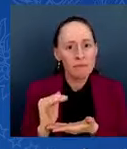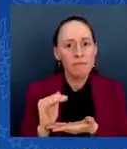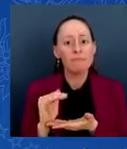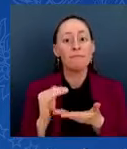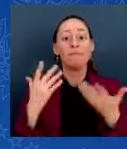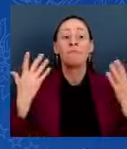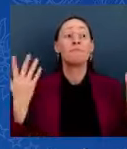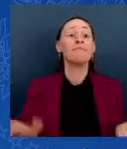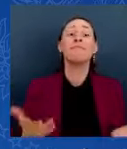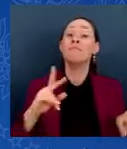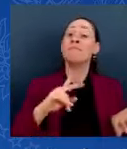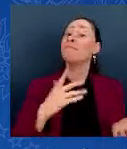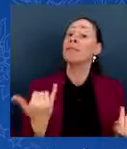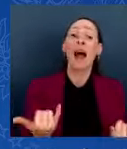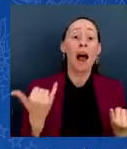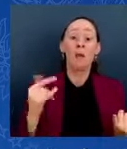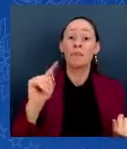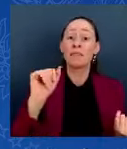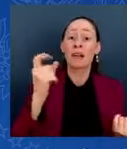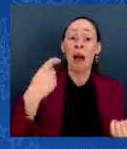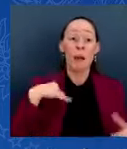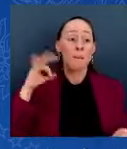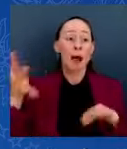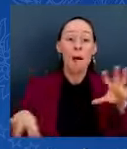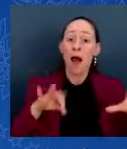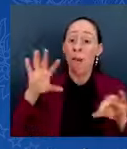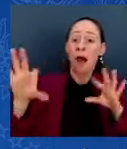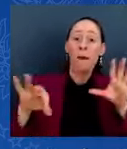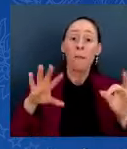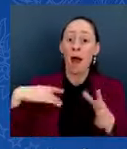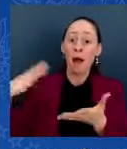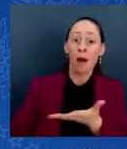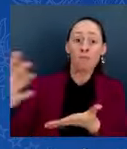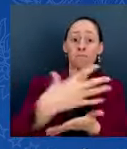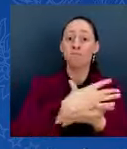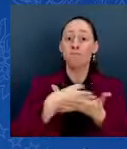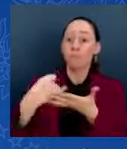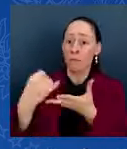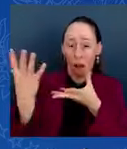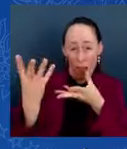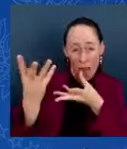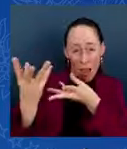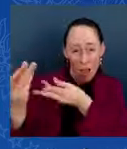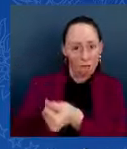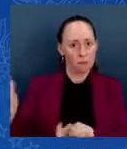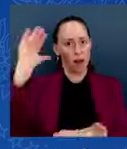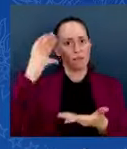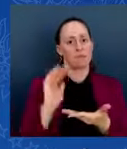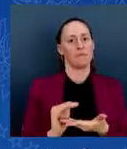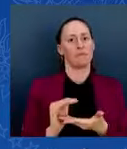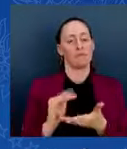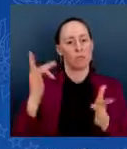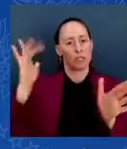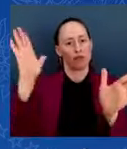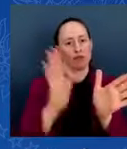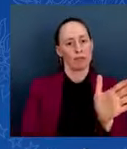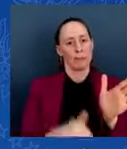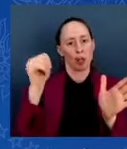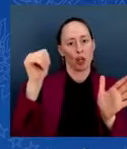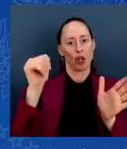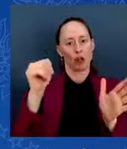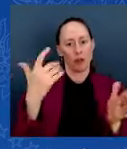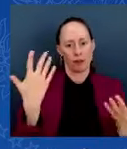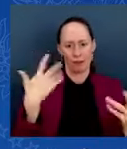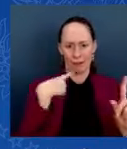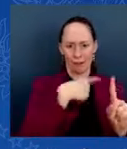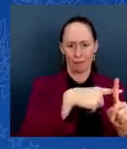money, whether or not they take these medications. So all of this is to say, 2 years ago as vice president,